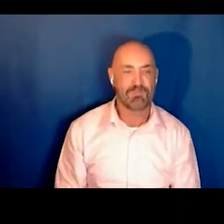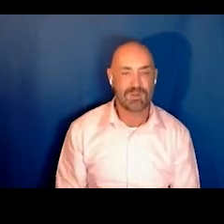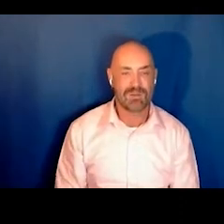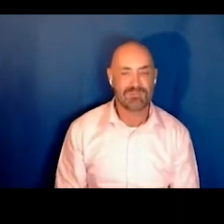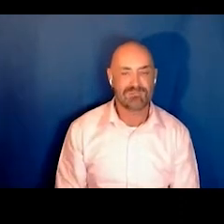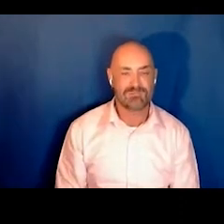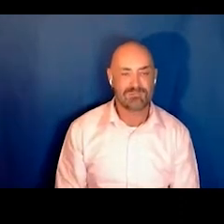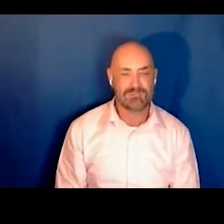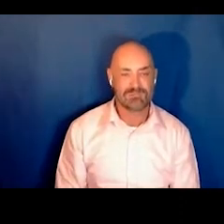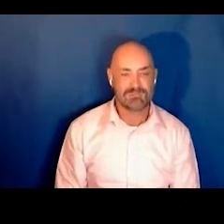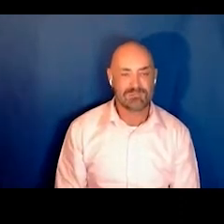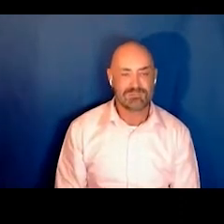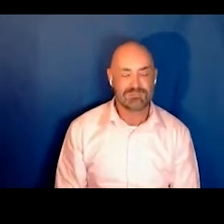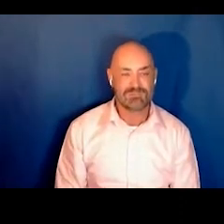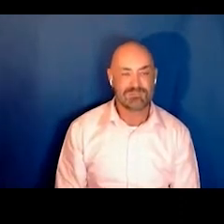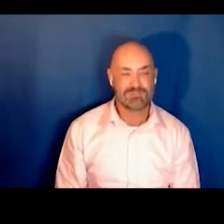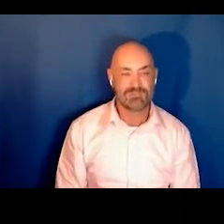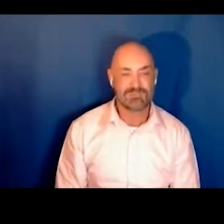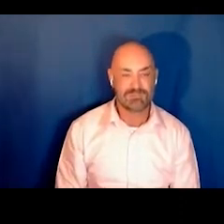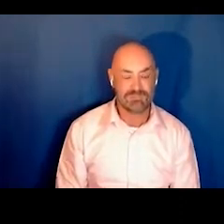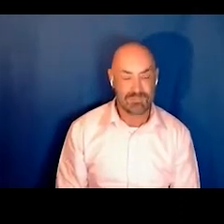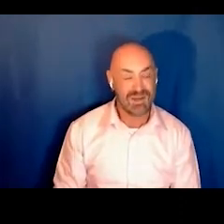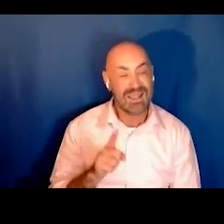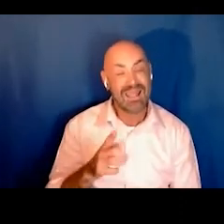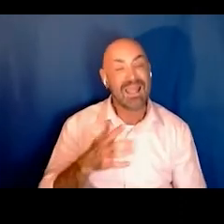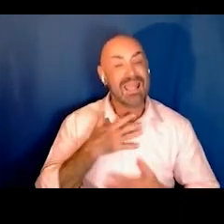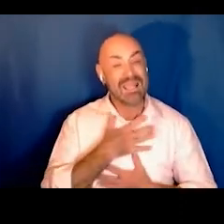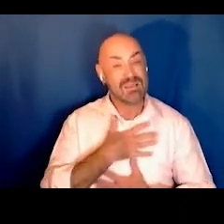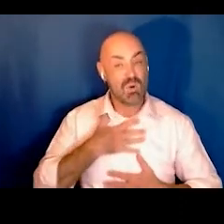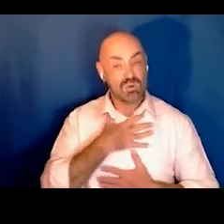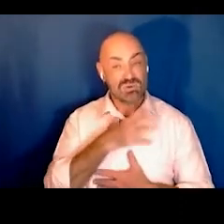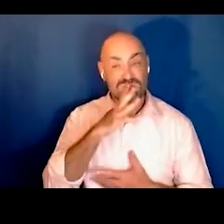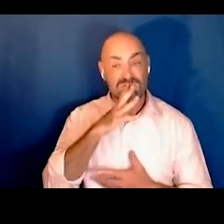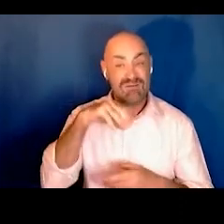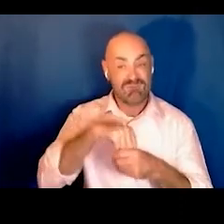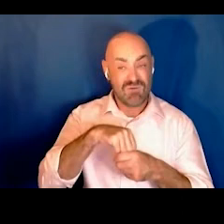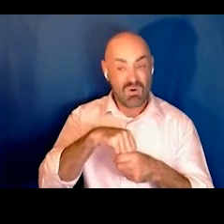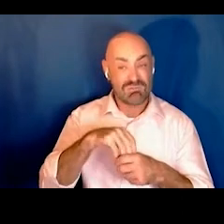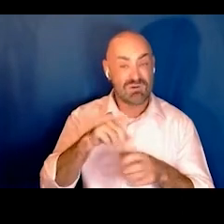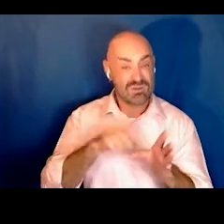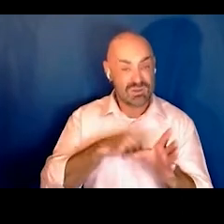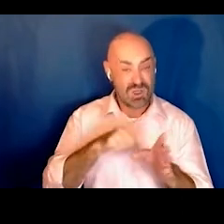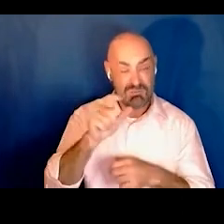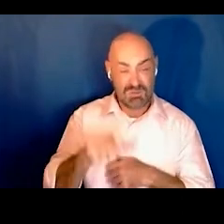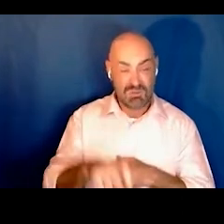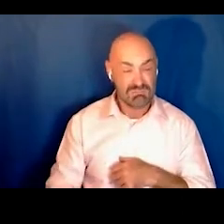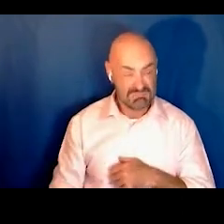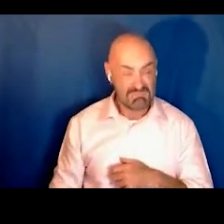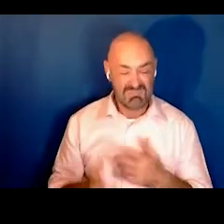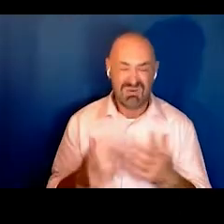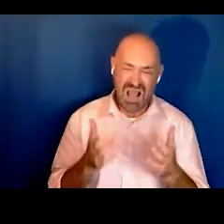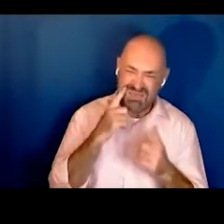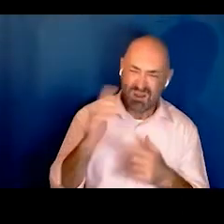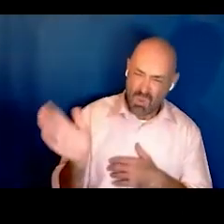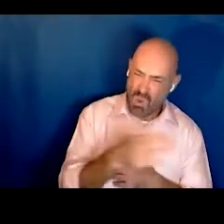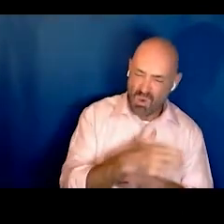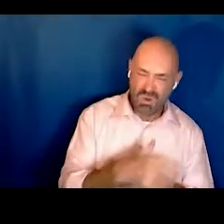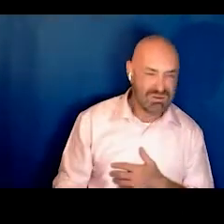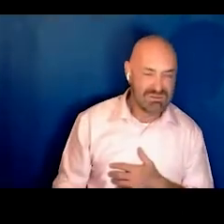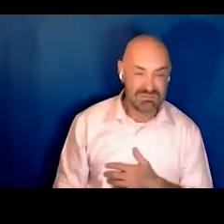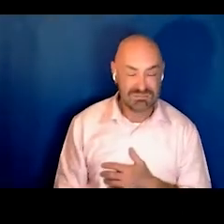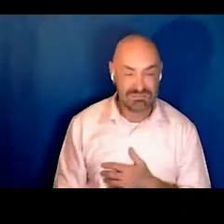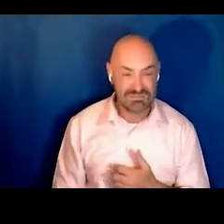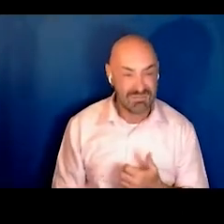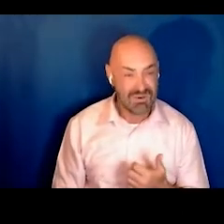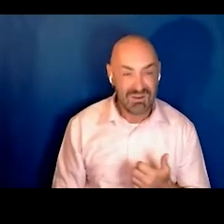And again, the emotions and psychological responses children and young people have, and actually all of us have, really interact